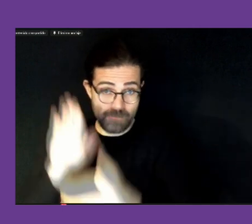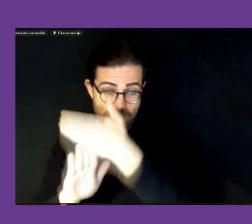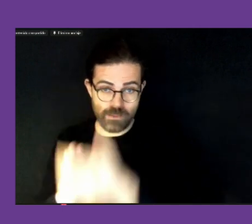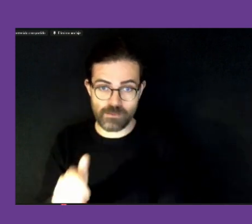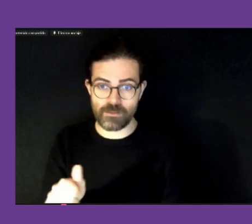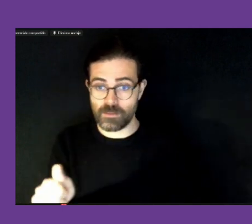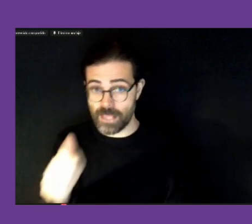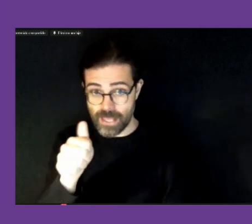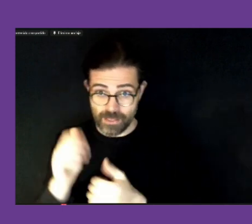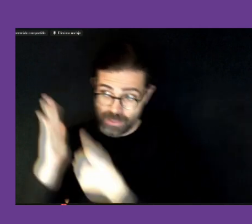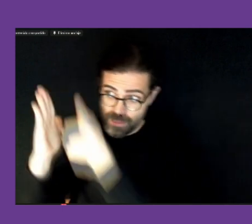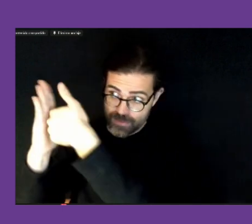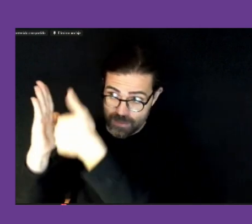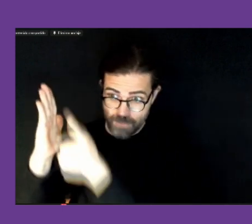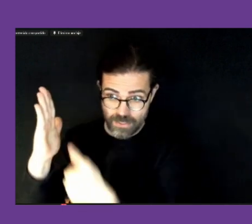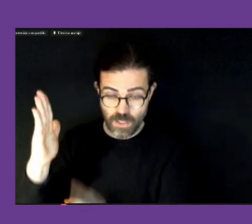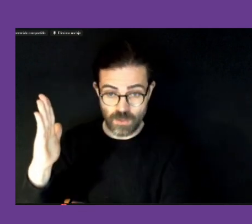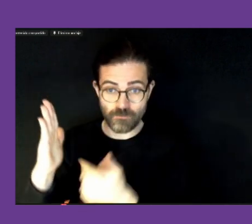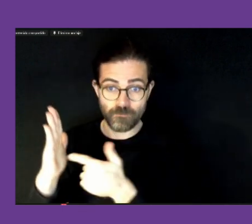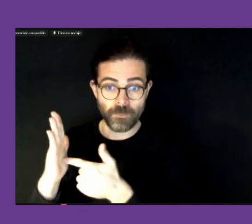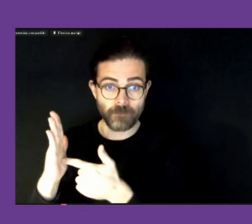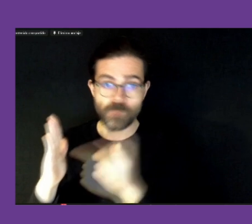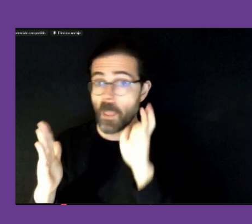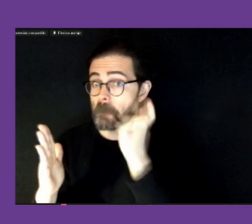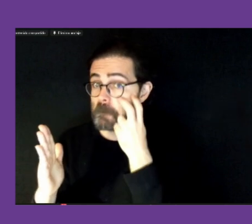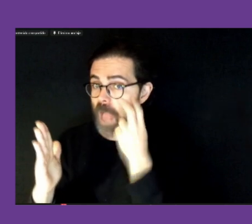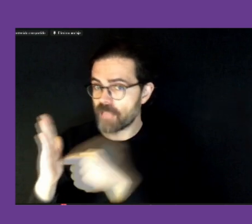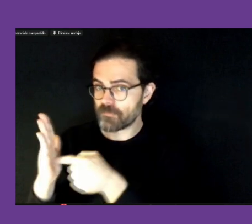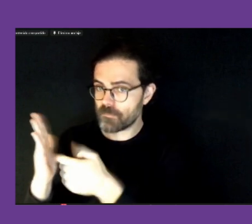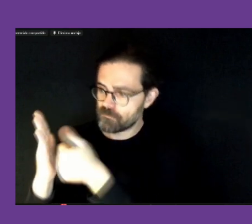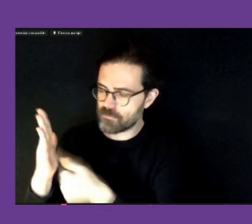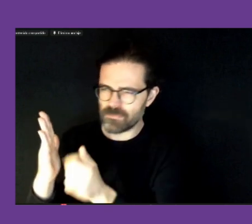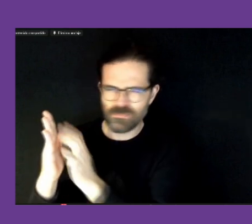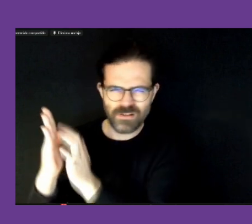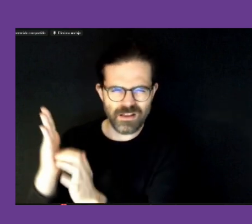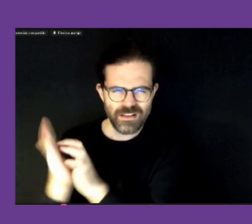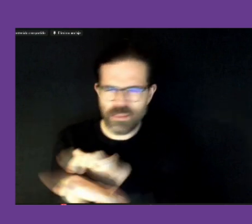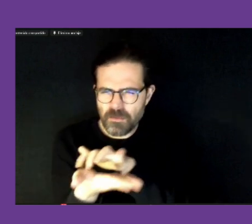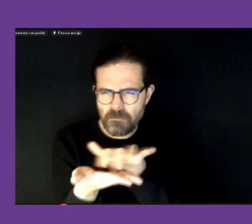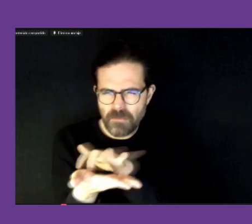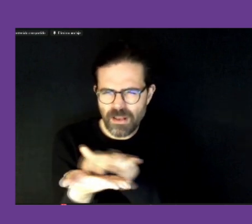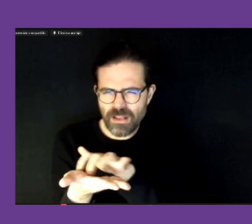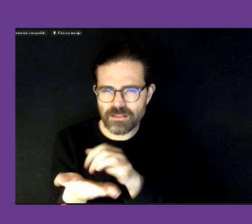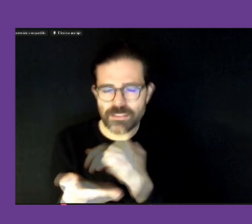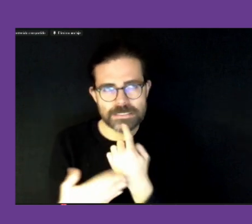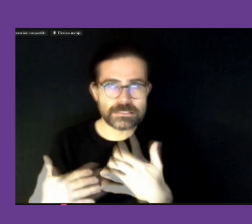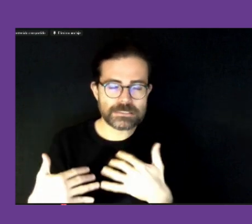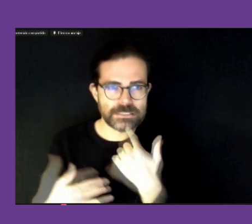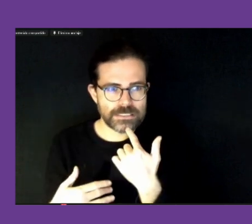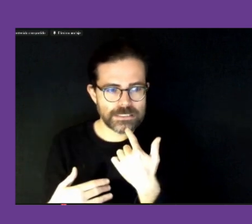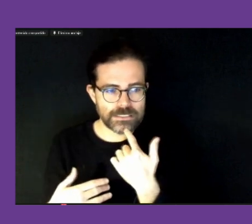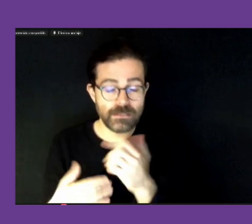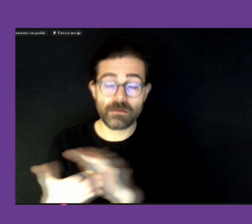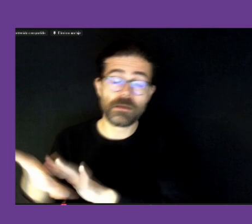buttons themselves. So for a blind person, this is actually tricky because you can accidentally press the button on the floor